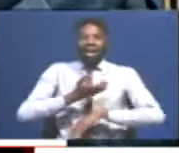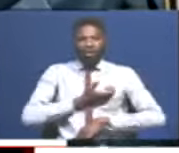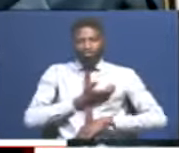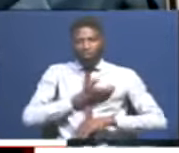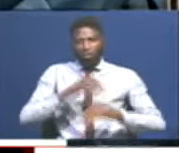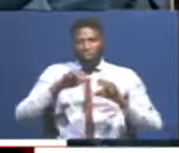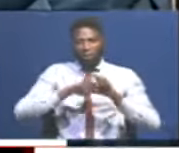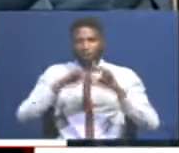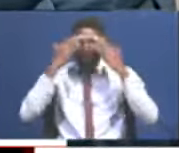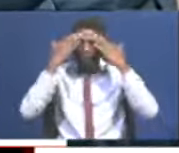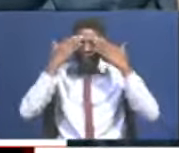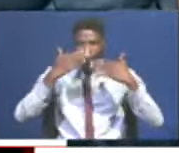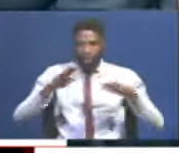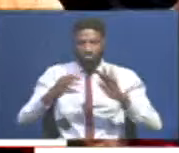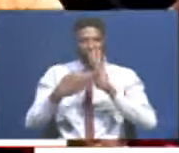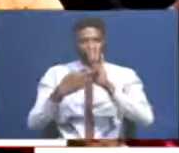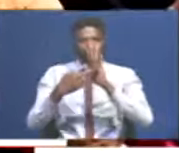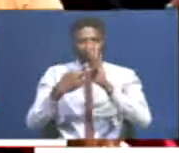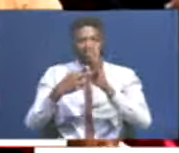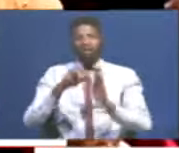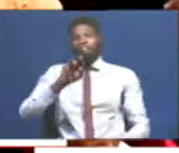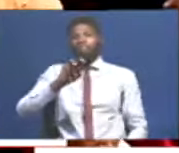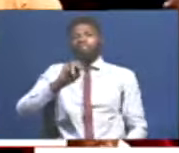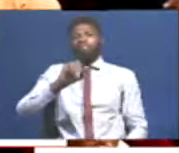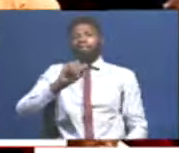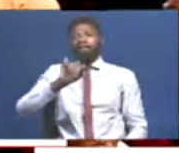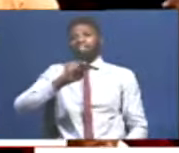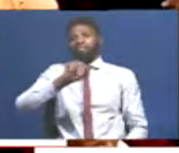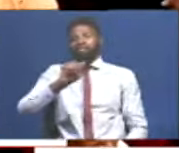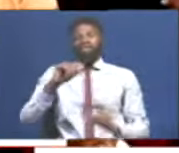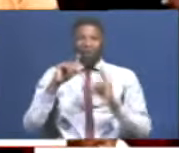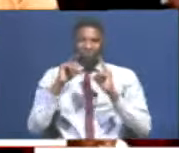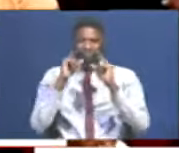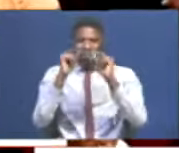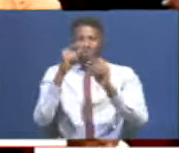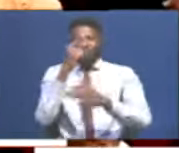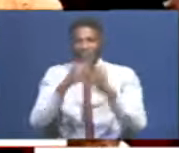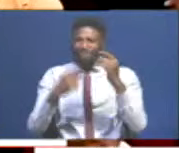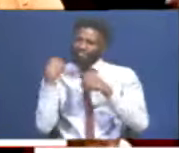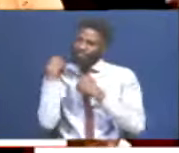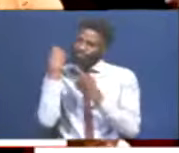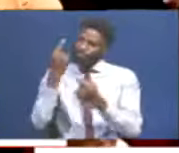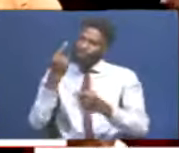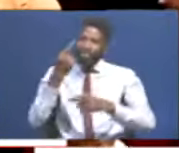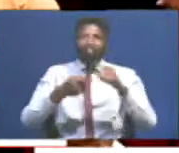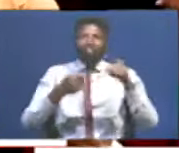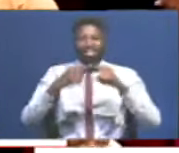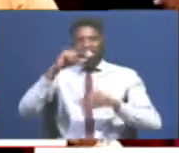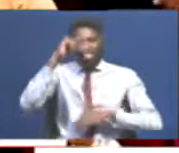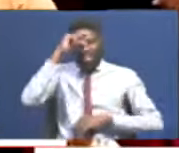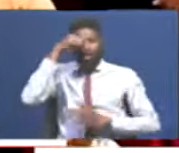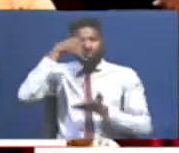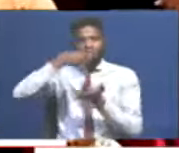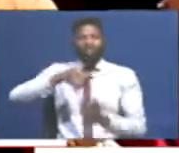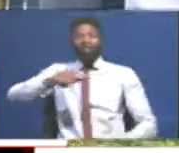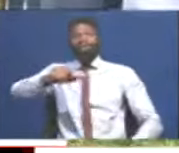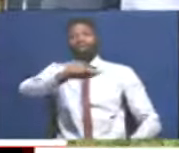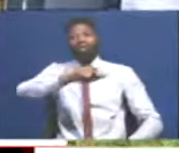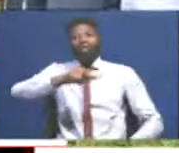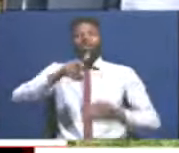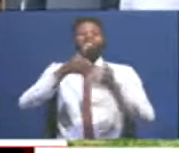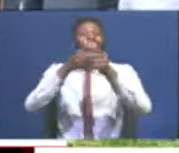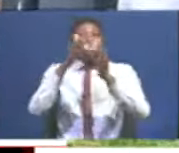the Muslim faithful in Mutuma village say over the years the government, including local leaders, have failed